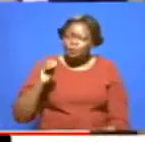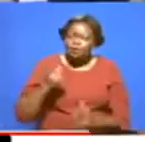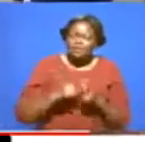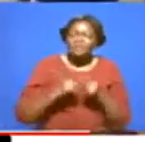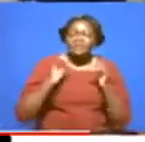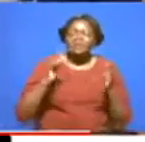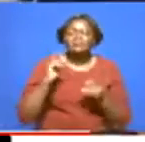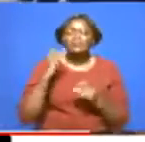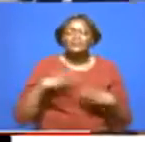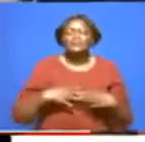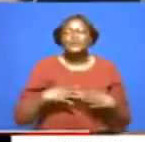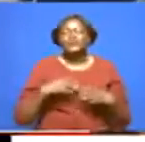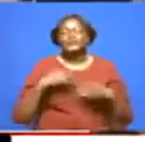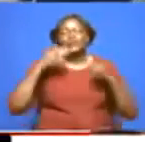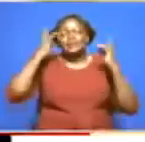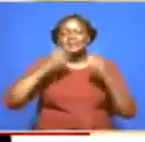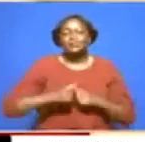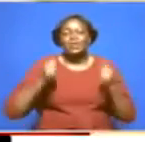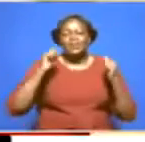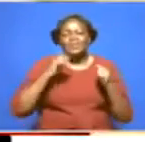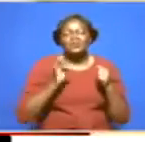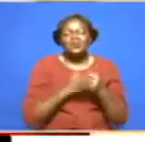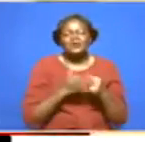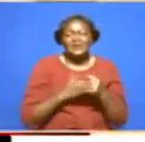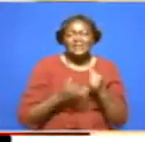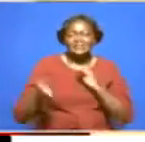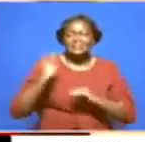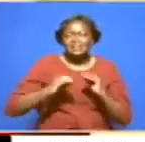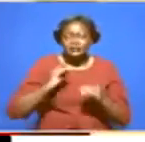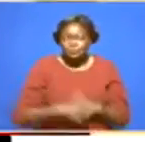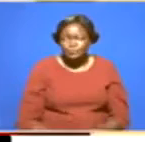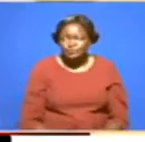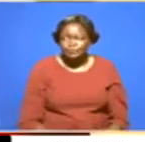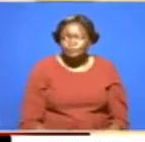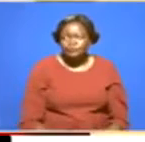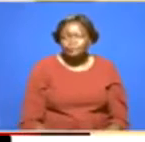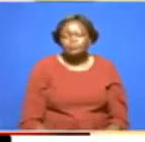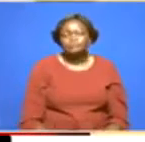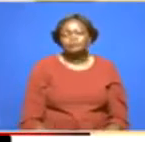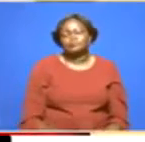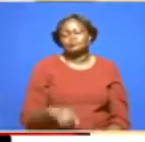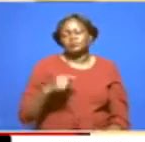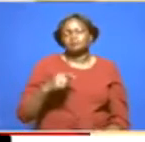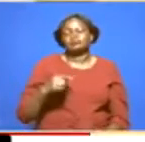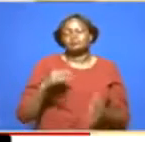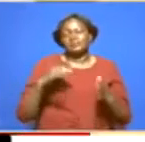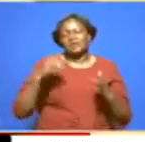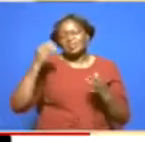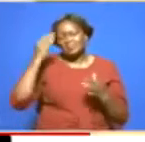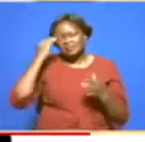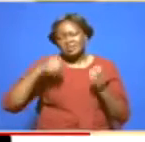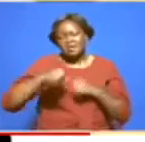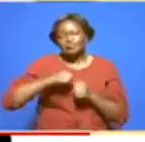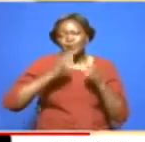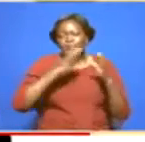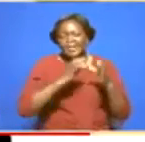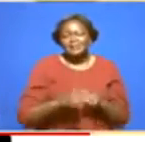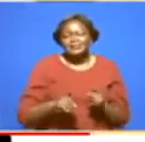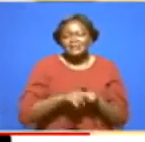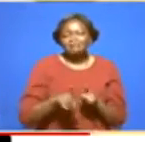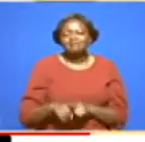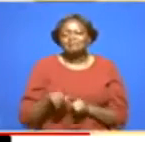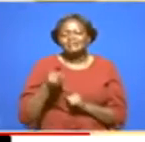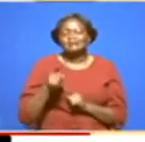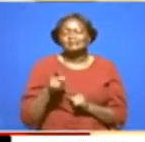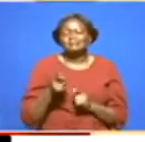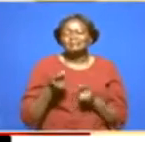right choices on the August 9th polls. The launch of the Green Thinking Action Party perhaps serves as a litmus test to